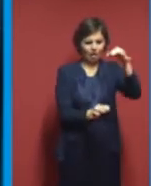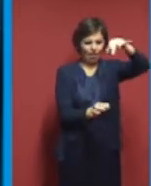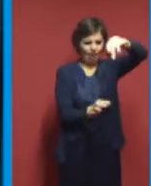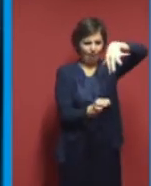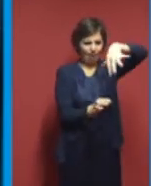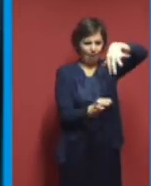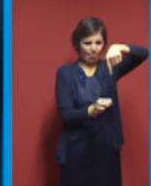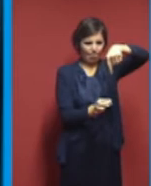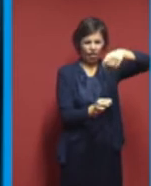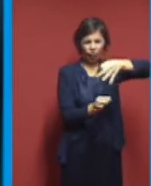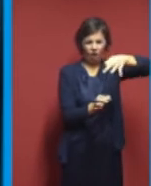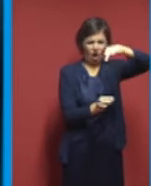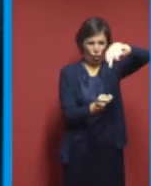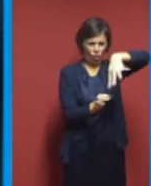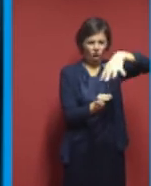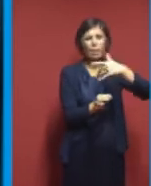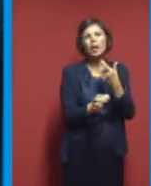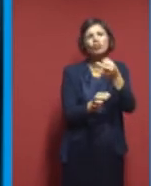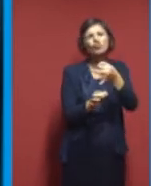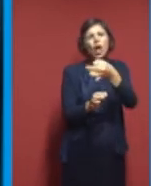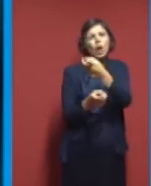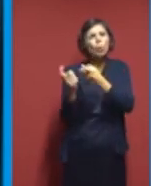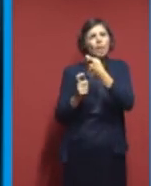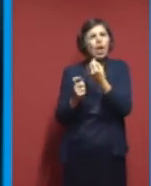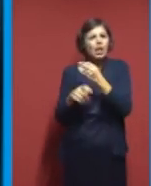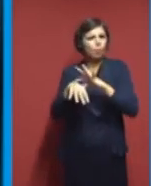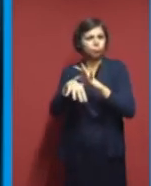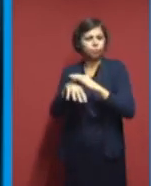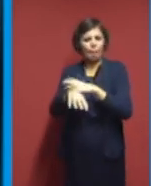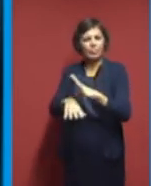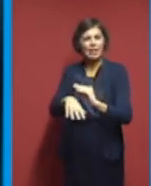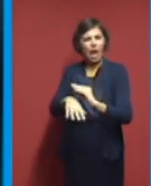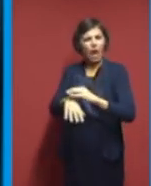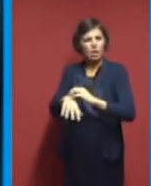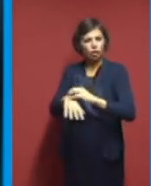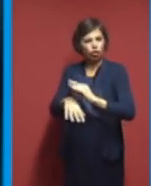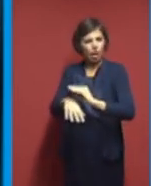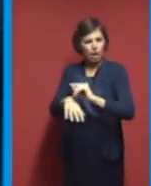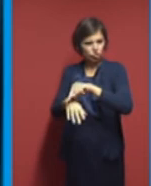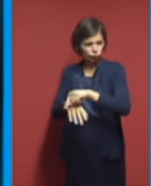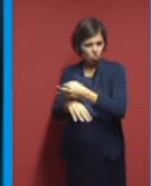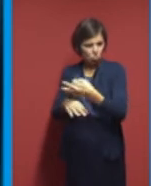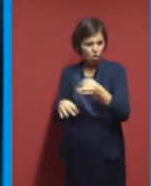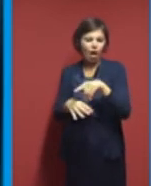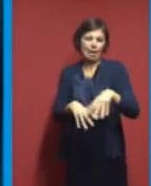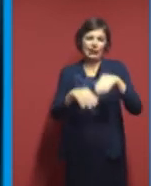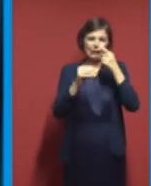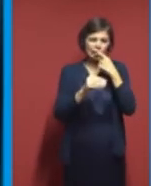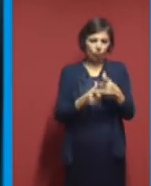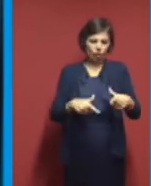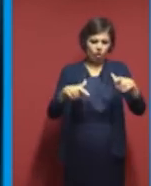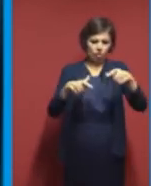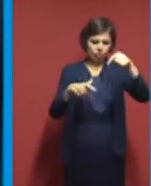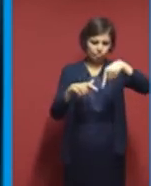So we grow them in the incubator for a couple weeks, and then we put the cells on a biomaterial scaffold in a bioreactor. We make the shape of the